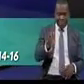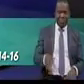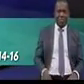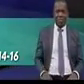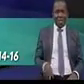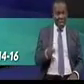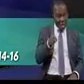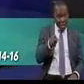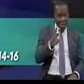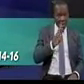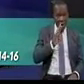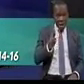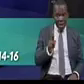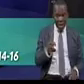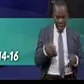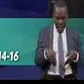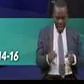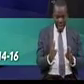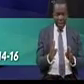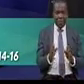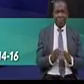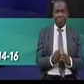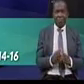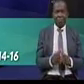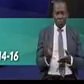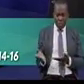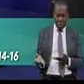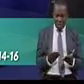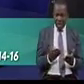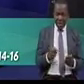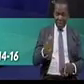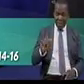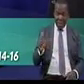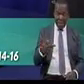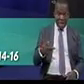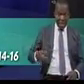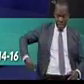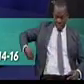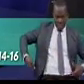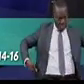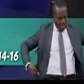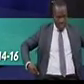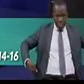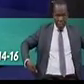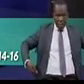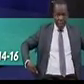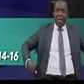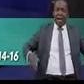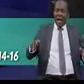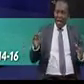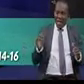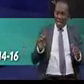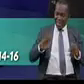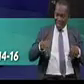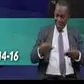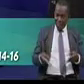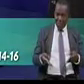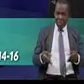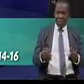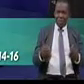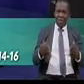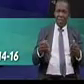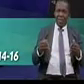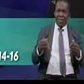and that baggage must wear this kind of many kilos or